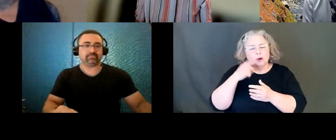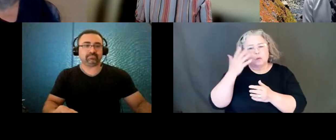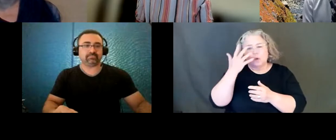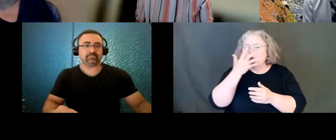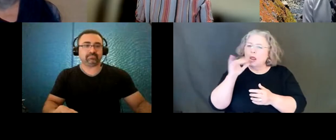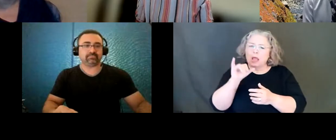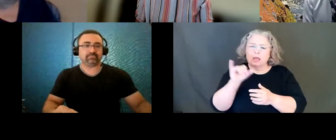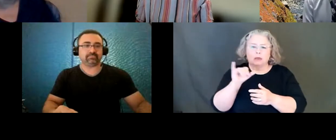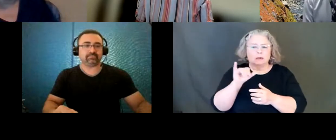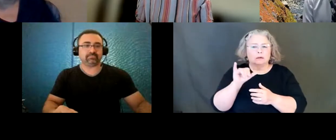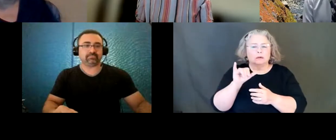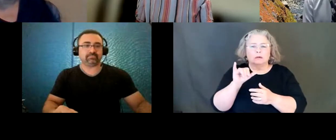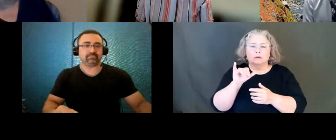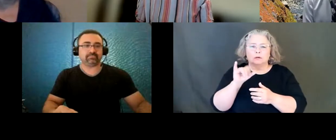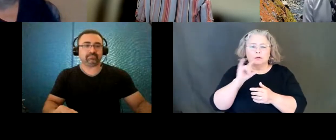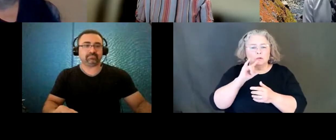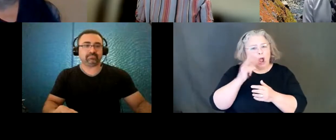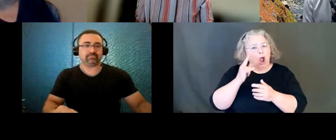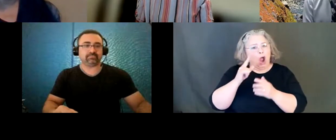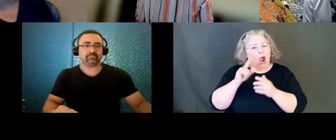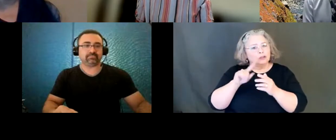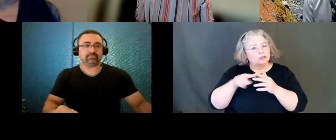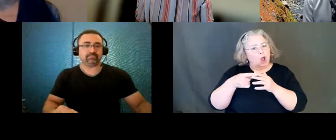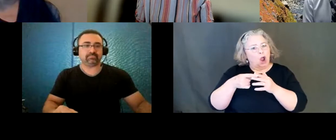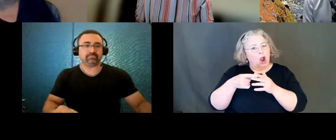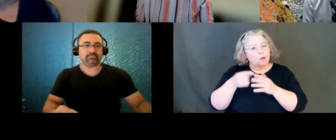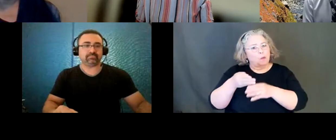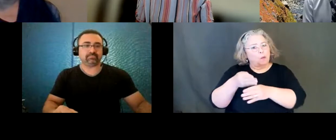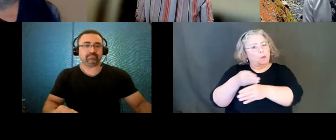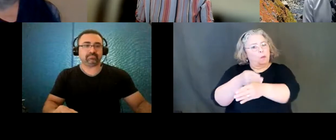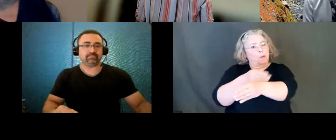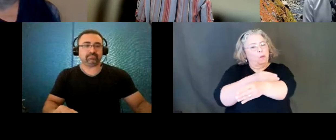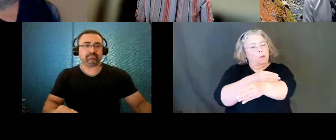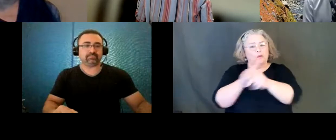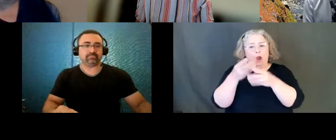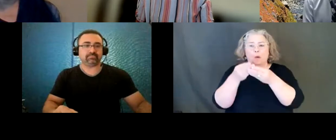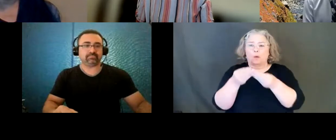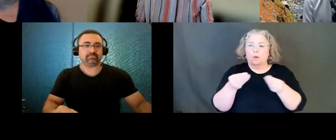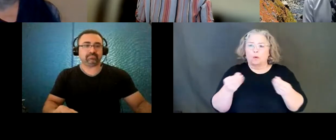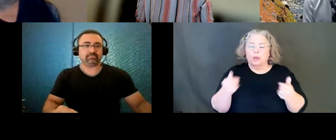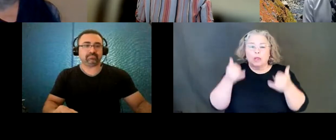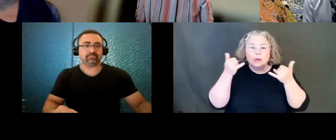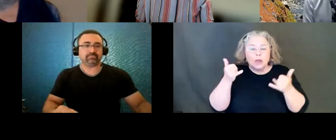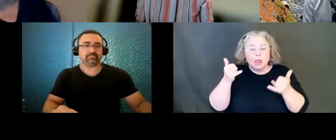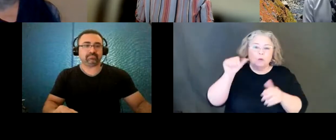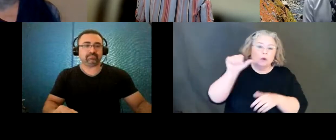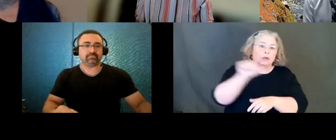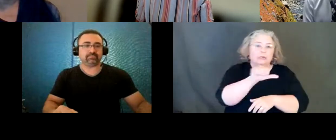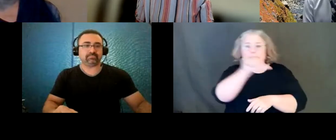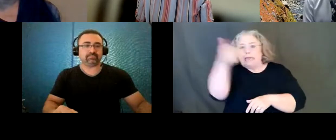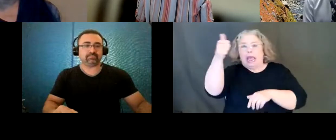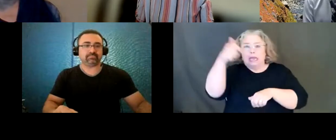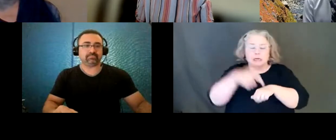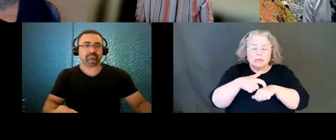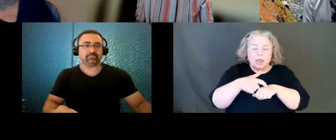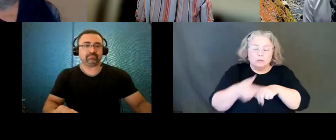we were getting out of this. And all of a sudden, now we have about 10 times as many people in the hospital as